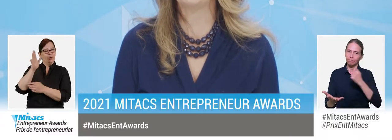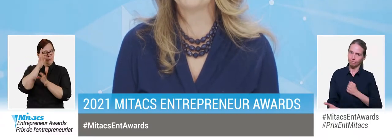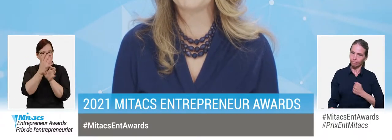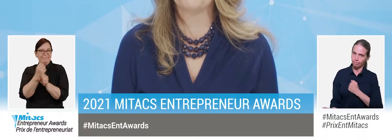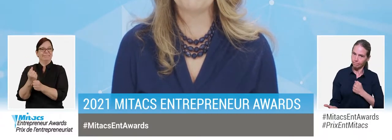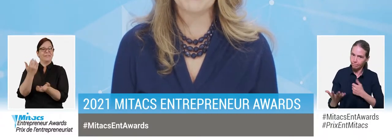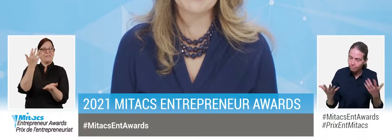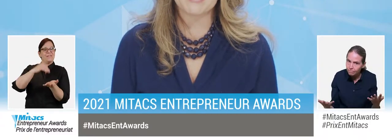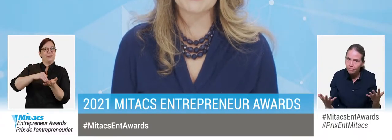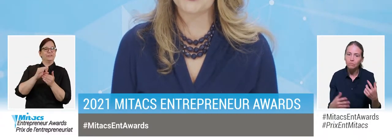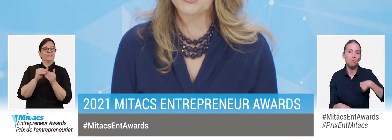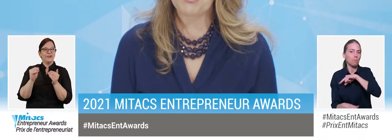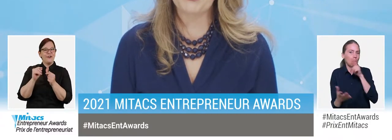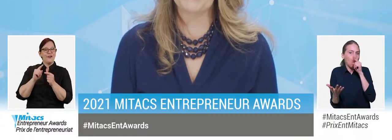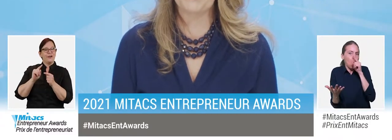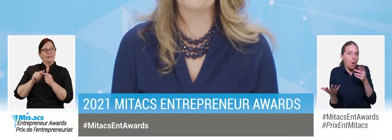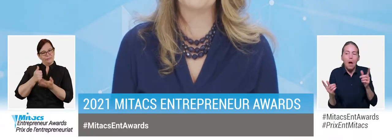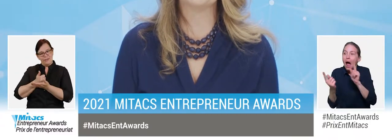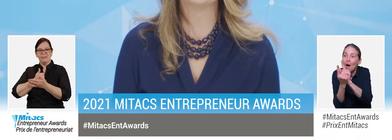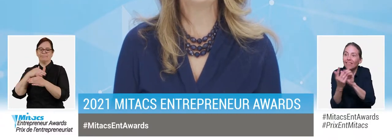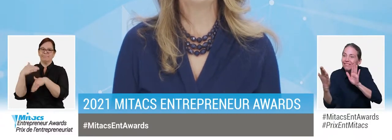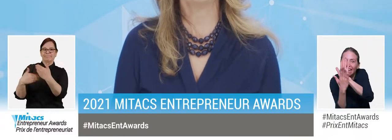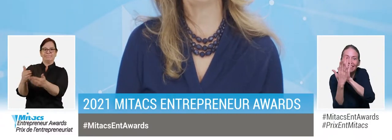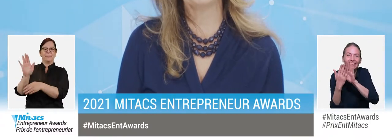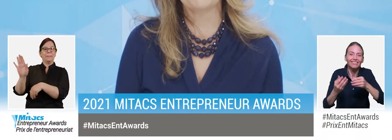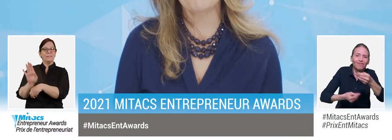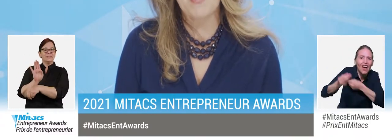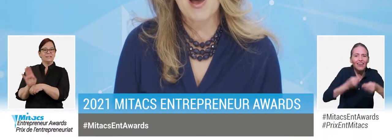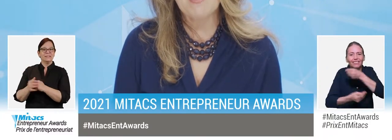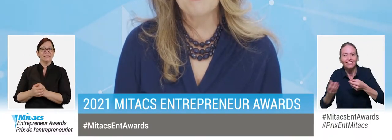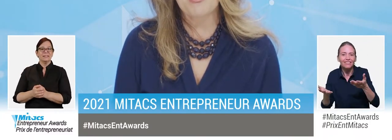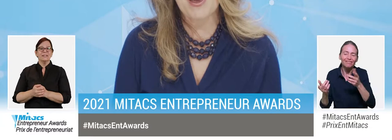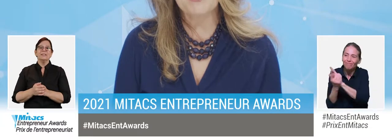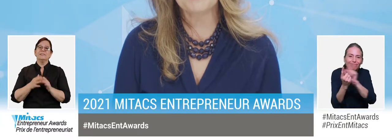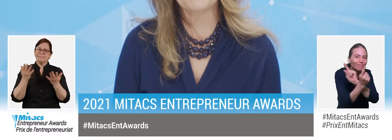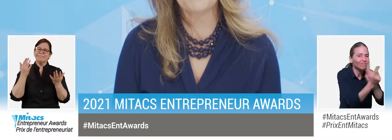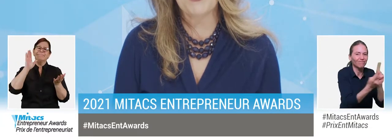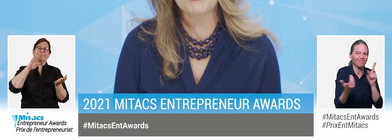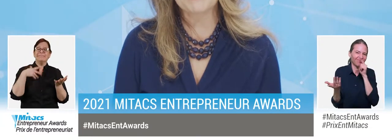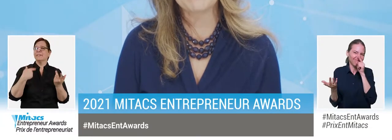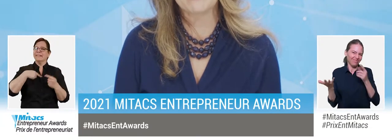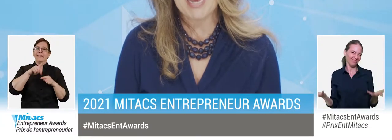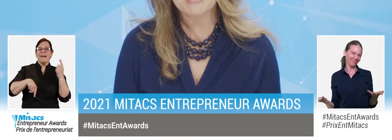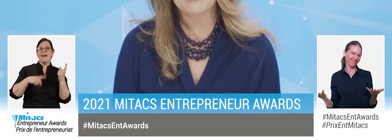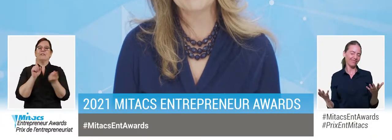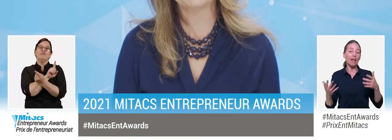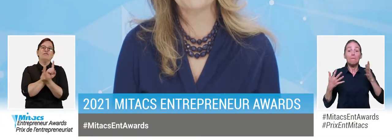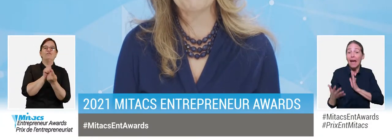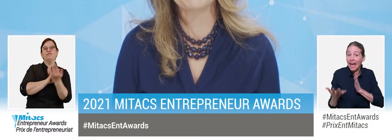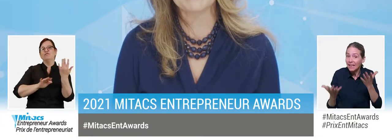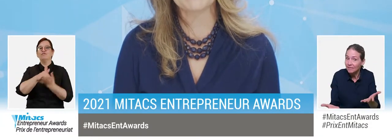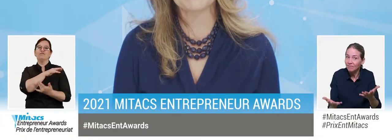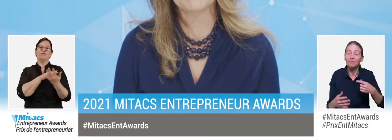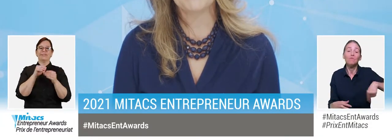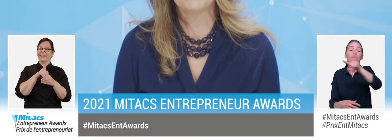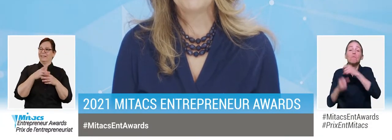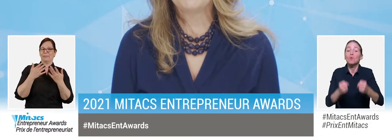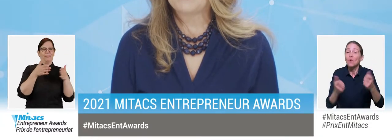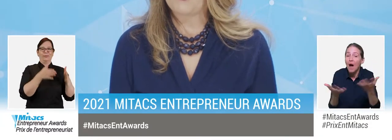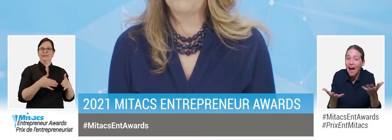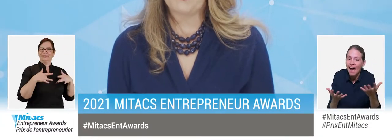the 2021 Mitacs Entrepreneur Award winners will receive $5,000 to catalyze their